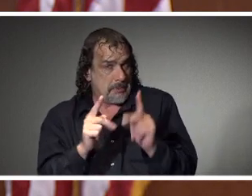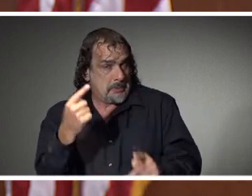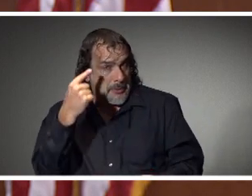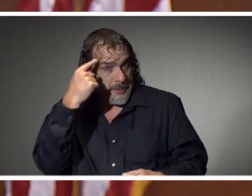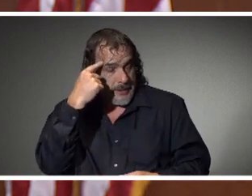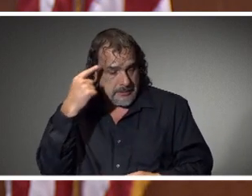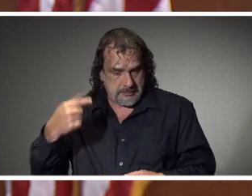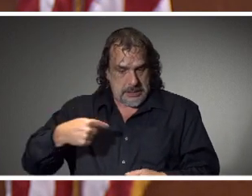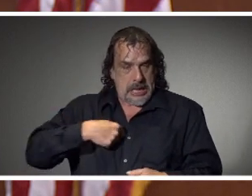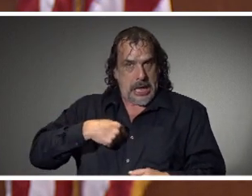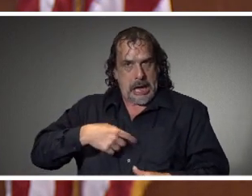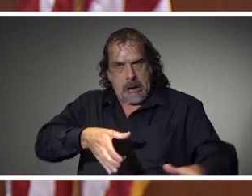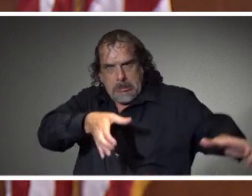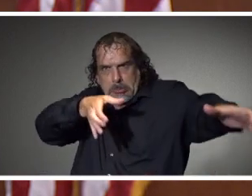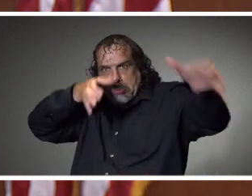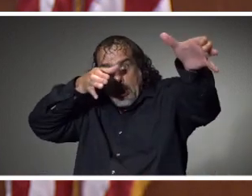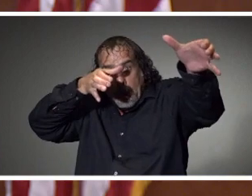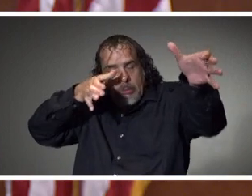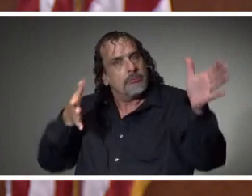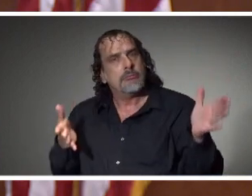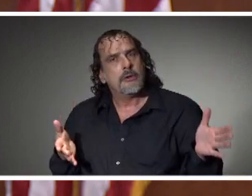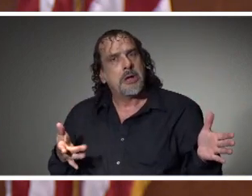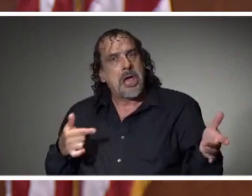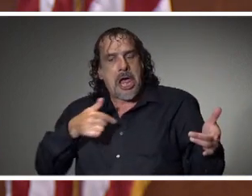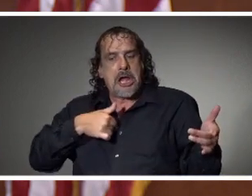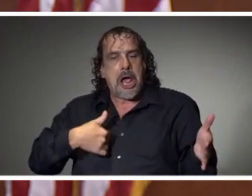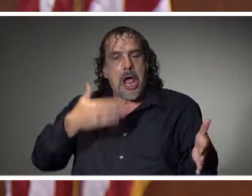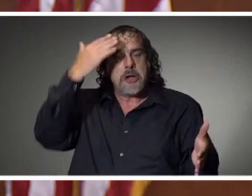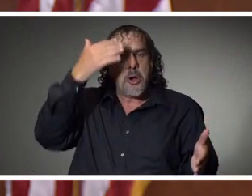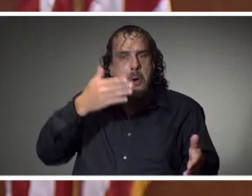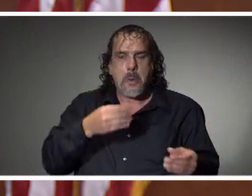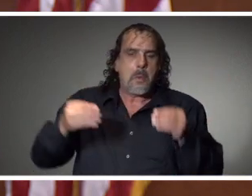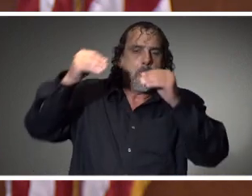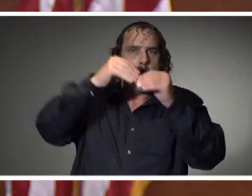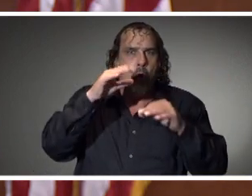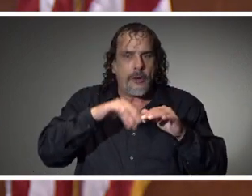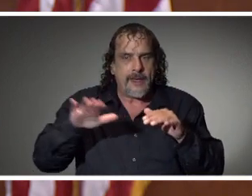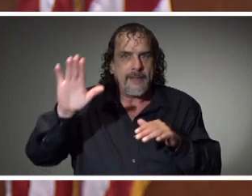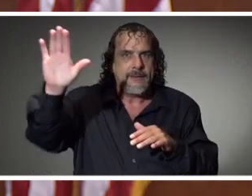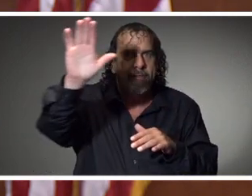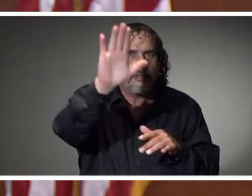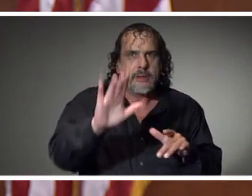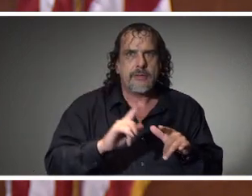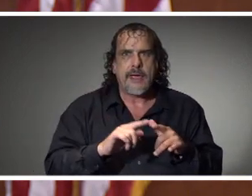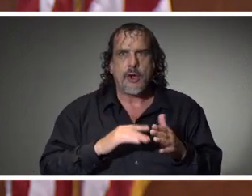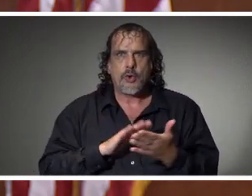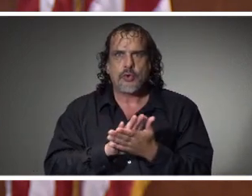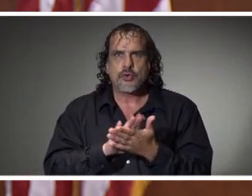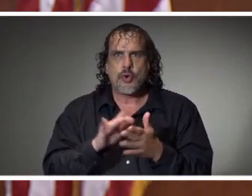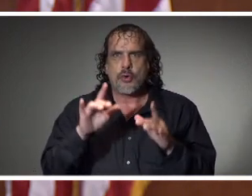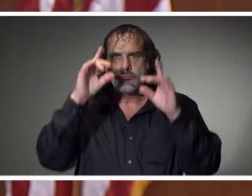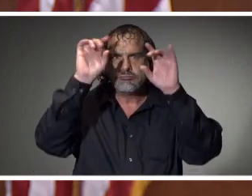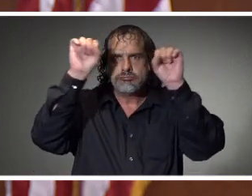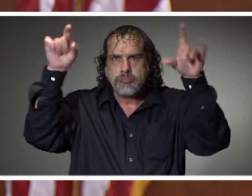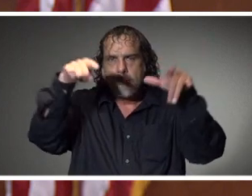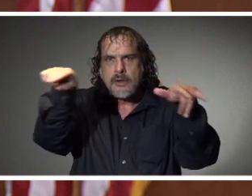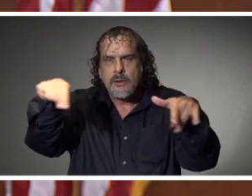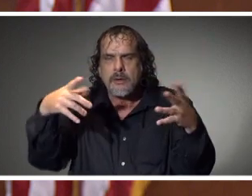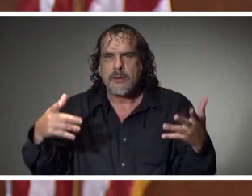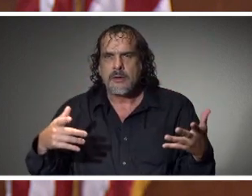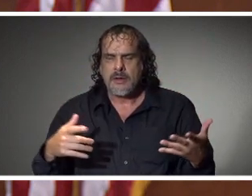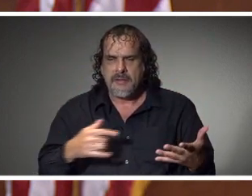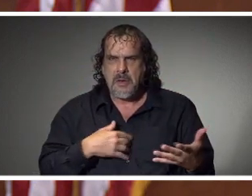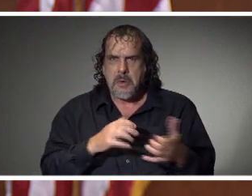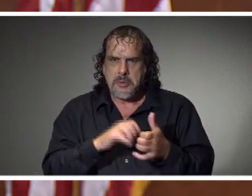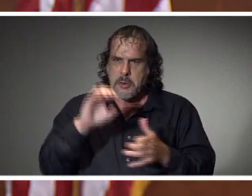that I'm a genius, and therefore that I know better than every one of these local school leaders. They want me to do an executive order